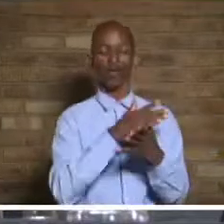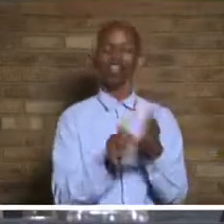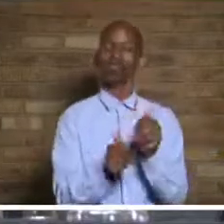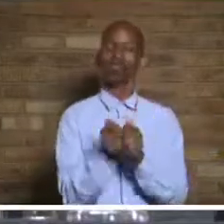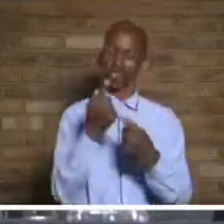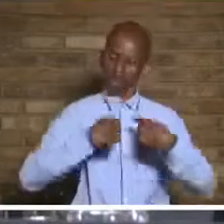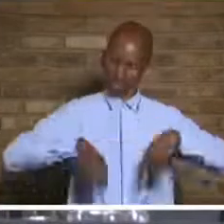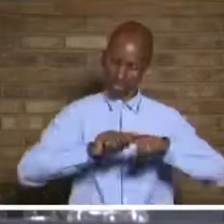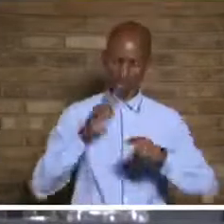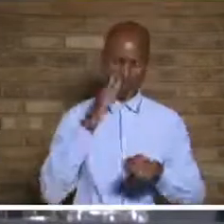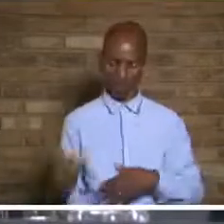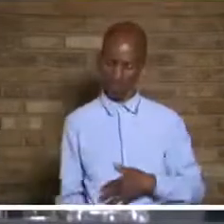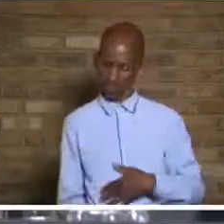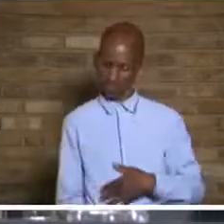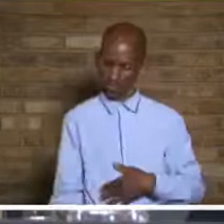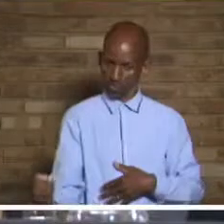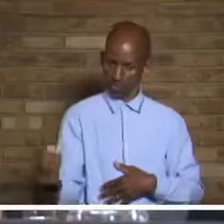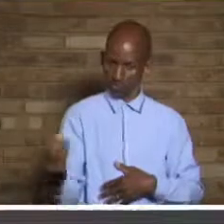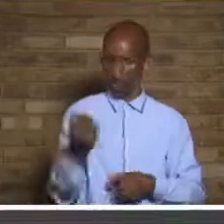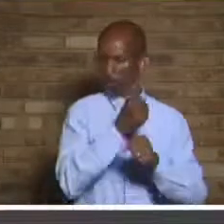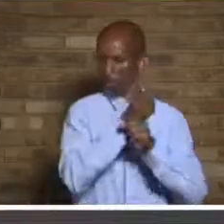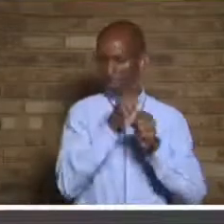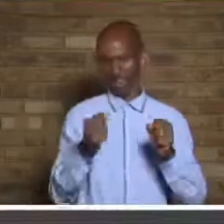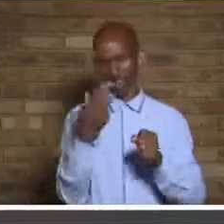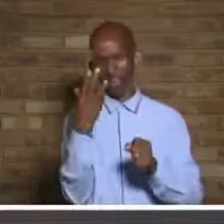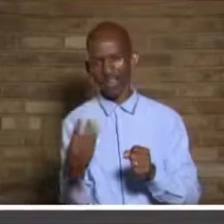when we grow up, we didn't have